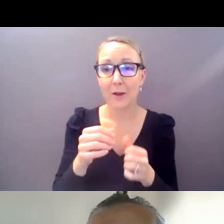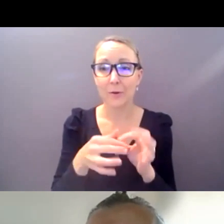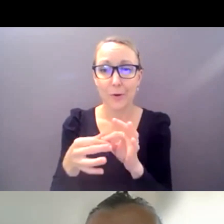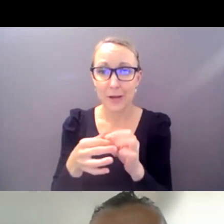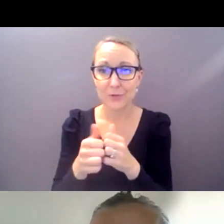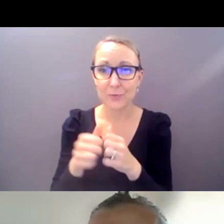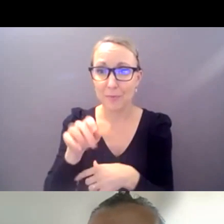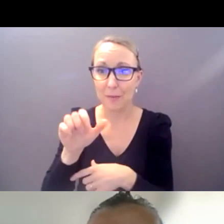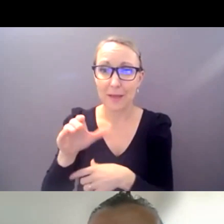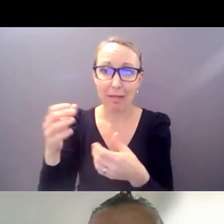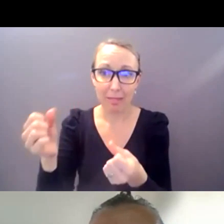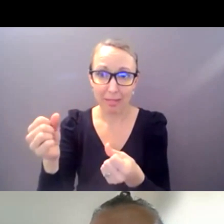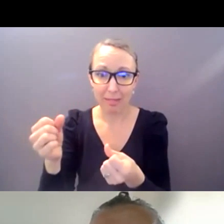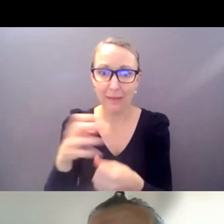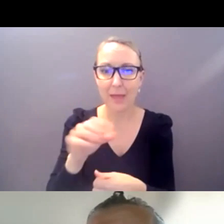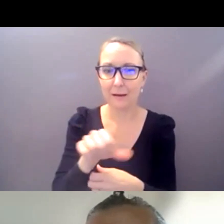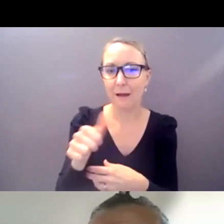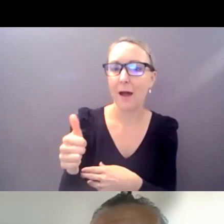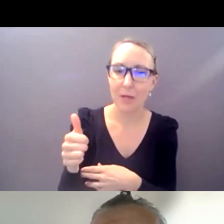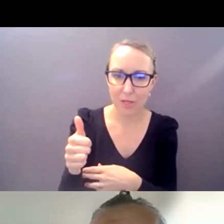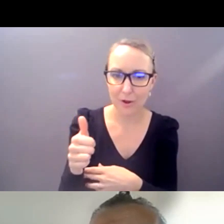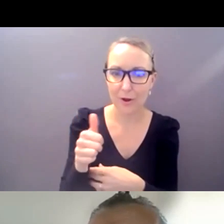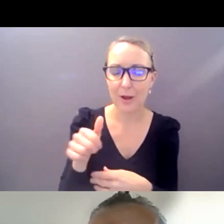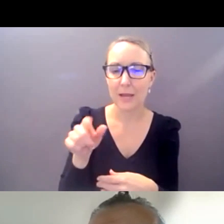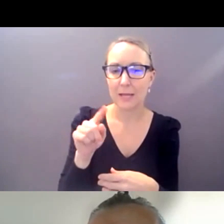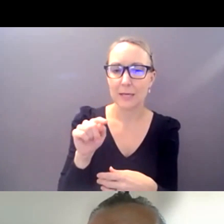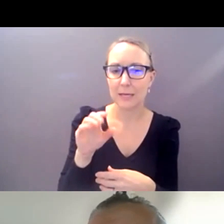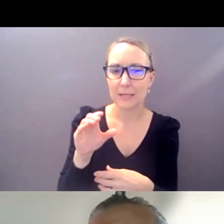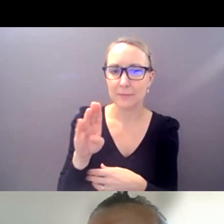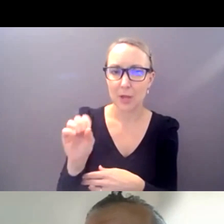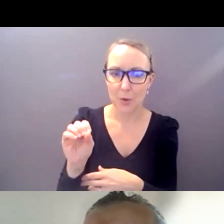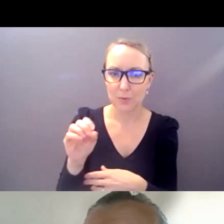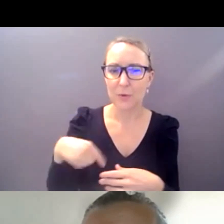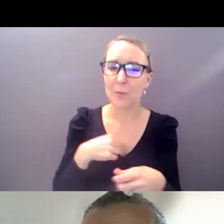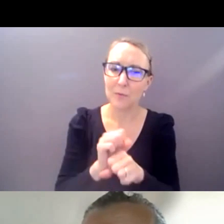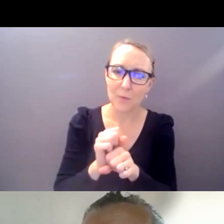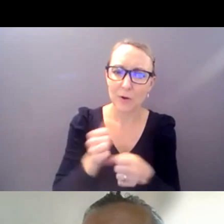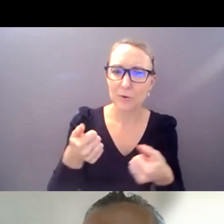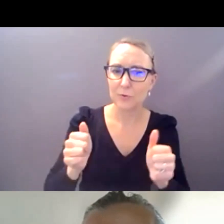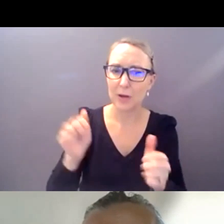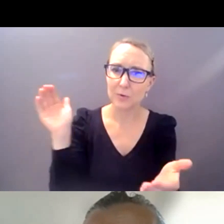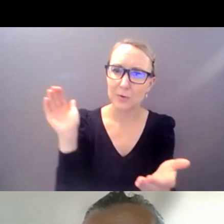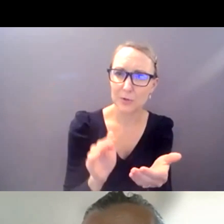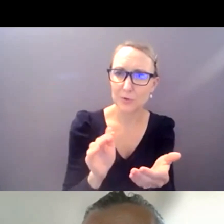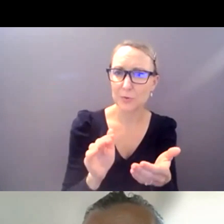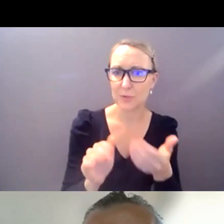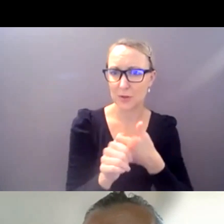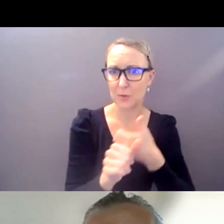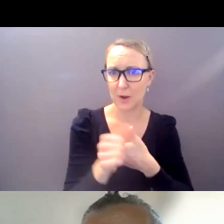and other key CBOs, we've worked to do our best to reduce spread of